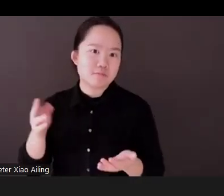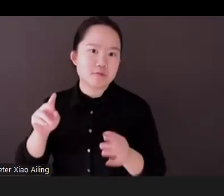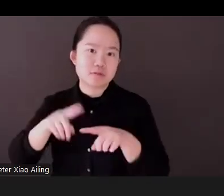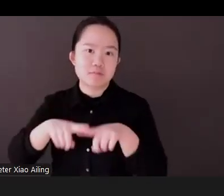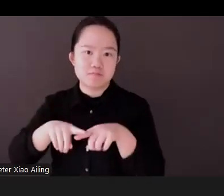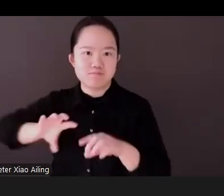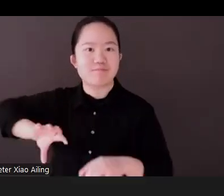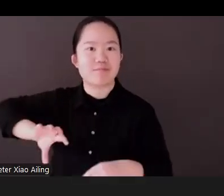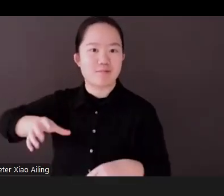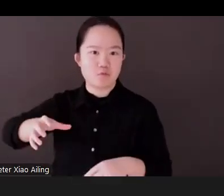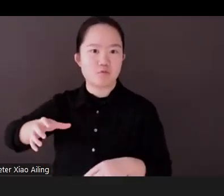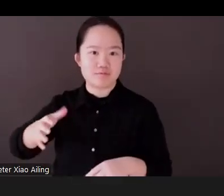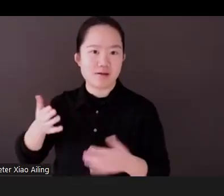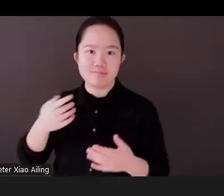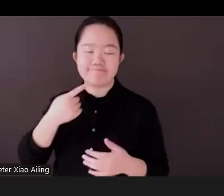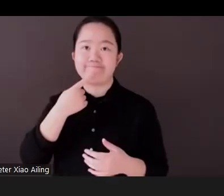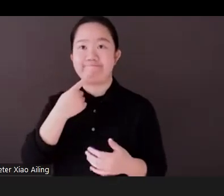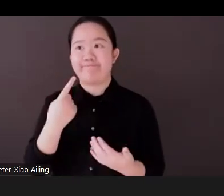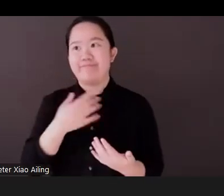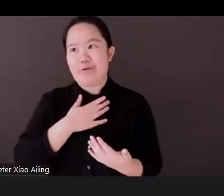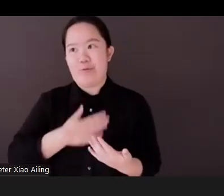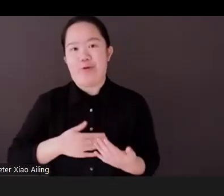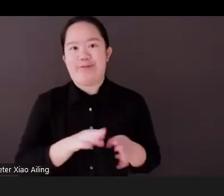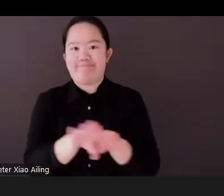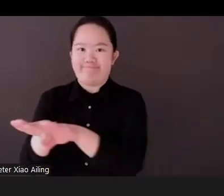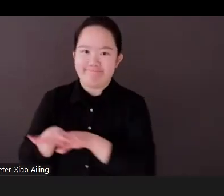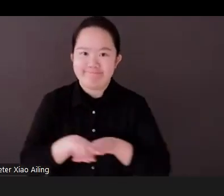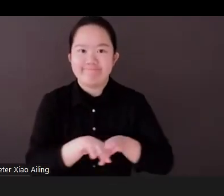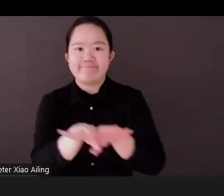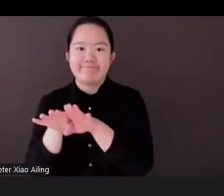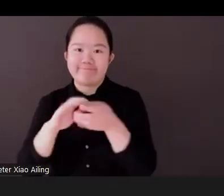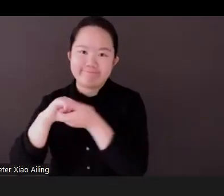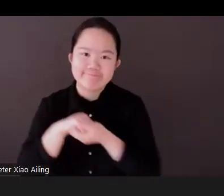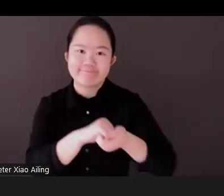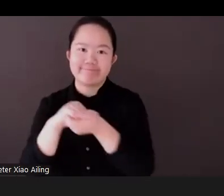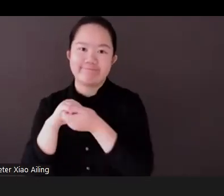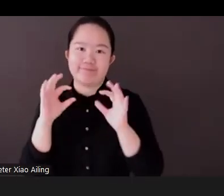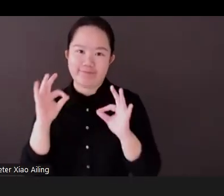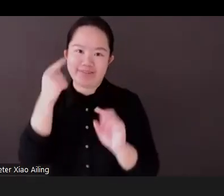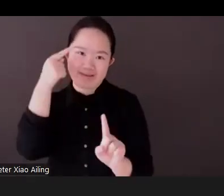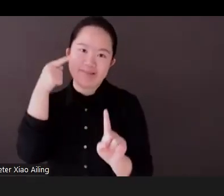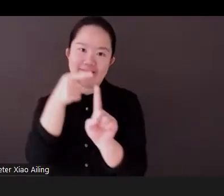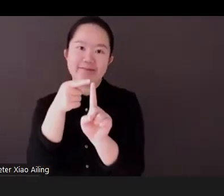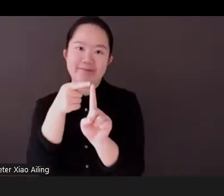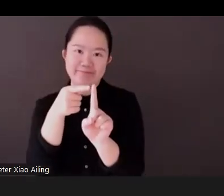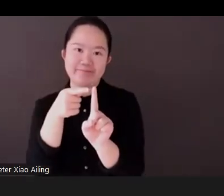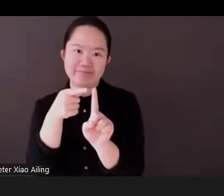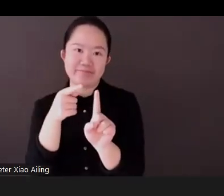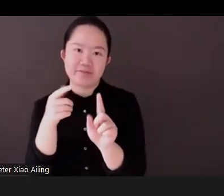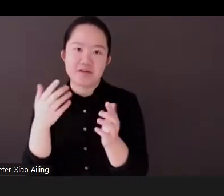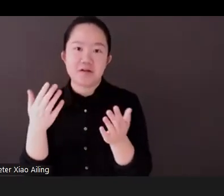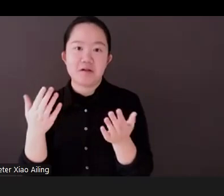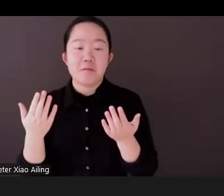the intention of the act is for it to be applied in the same way in all